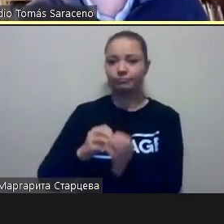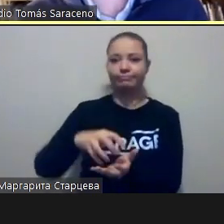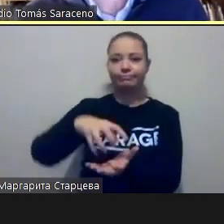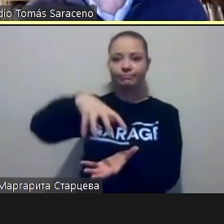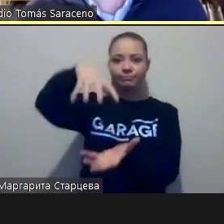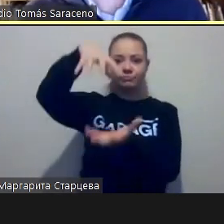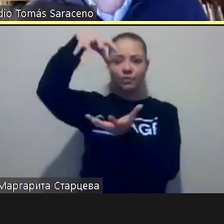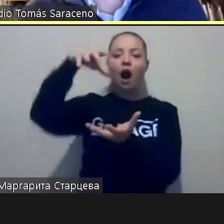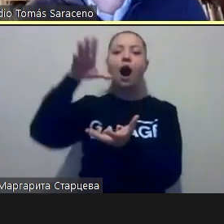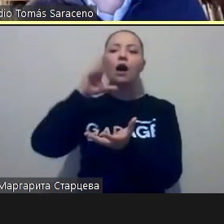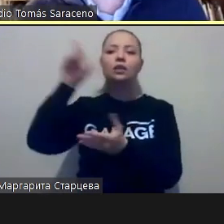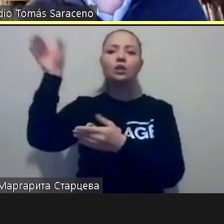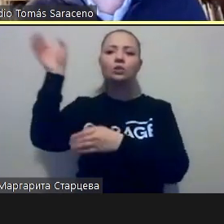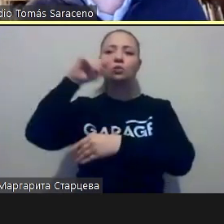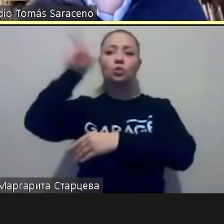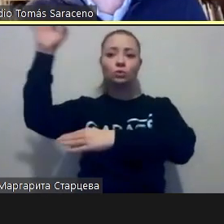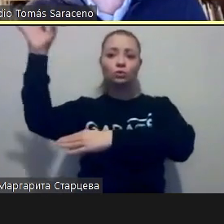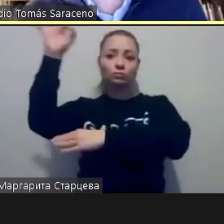happened. This, I mean,